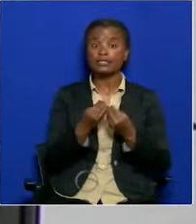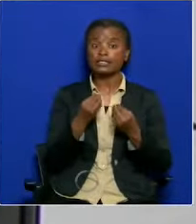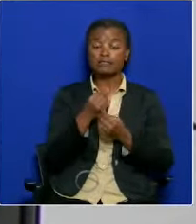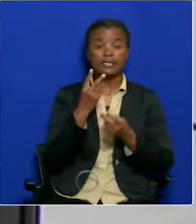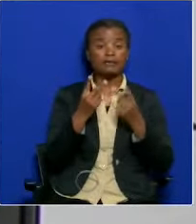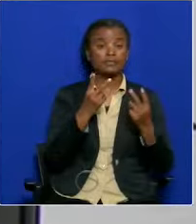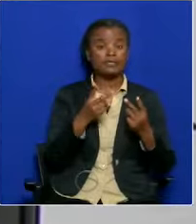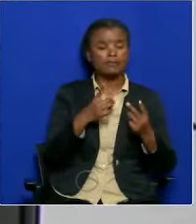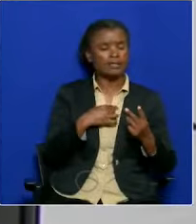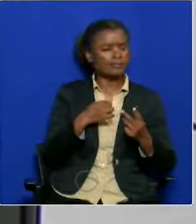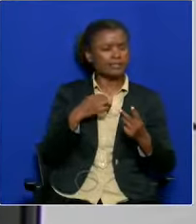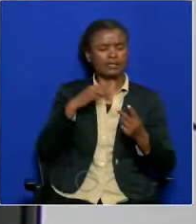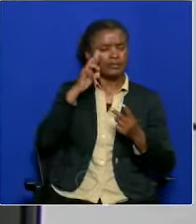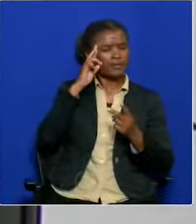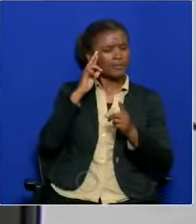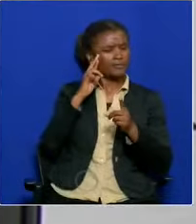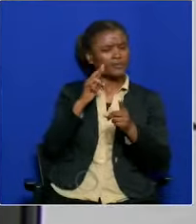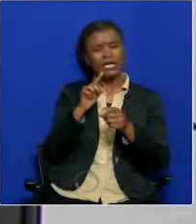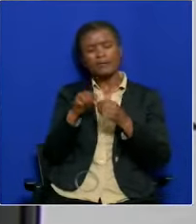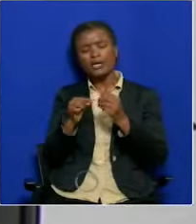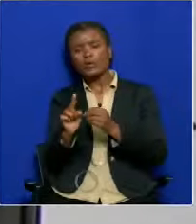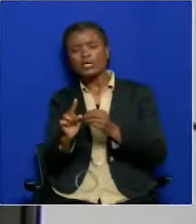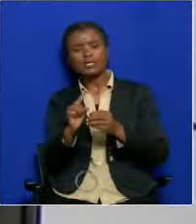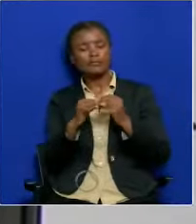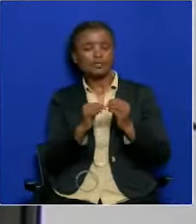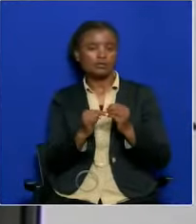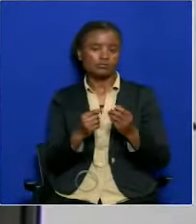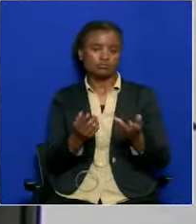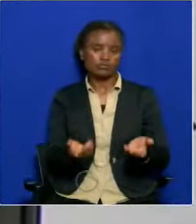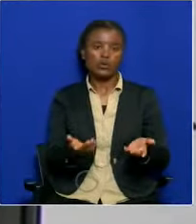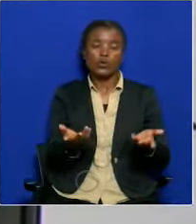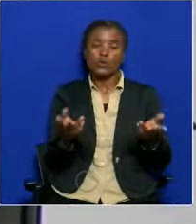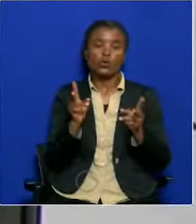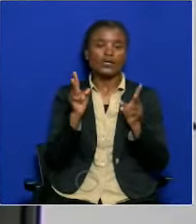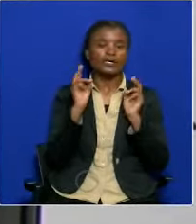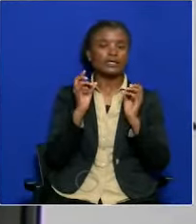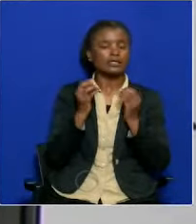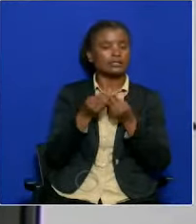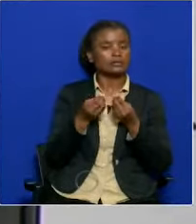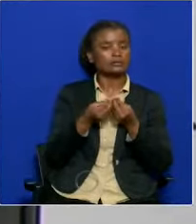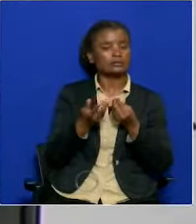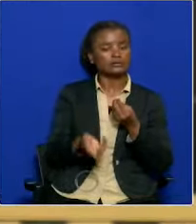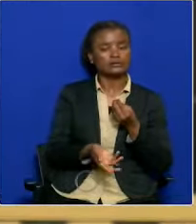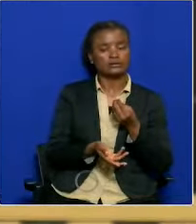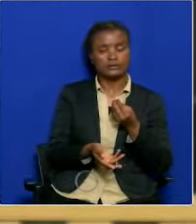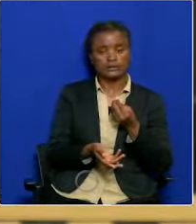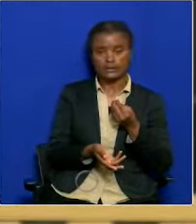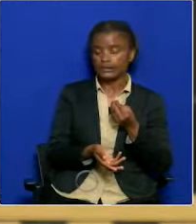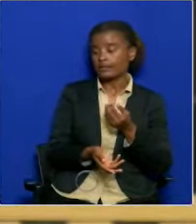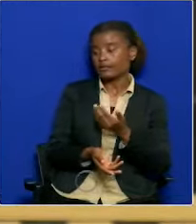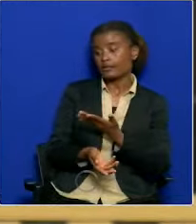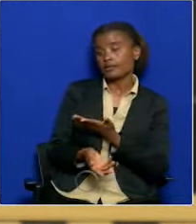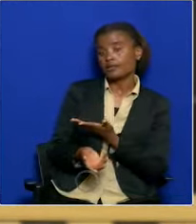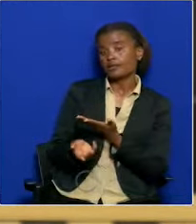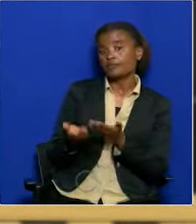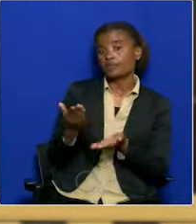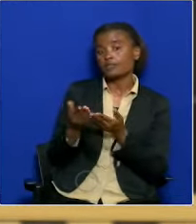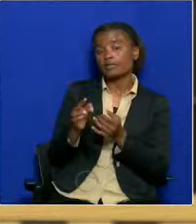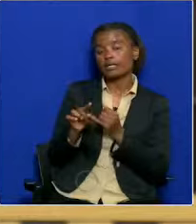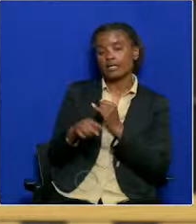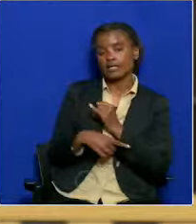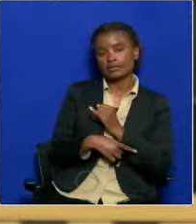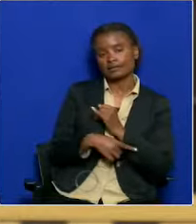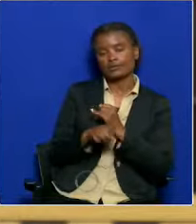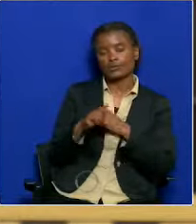about, or also here, which is in here. Maybe lastly from me, because you're talking about numbers that he